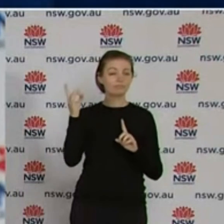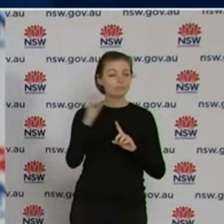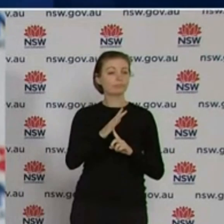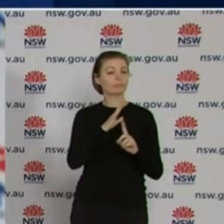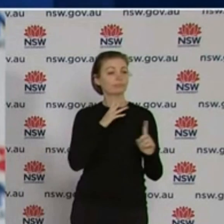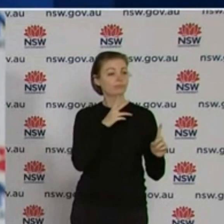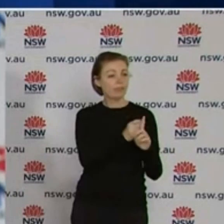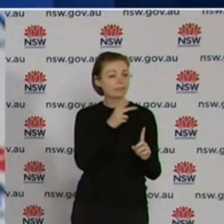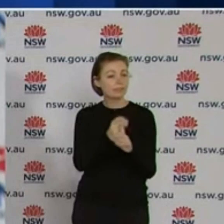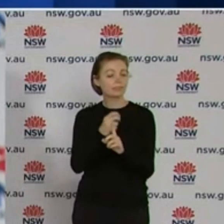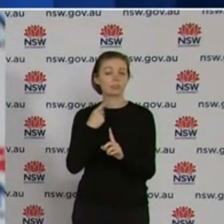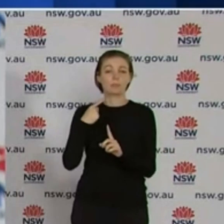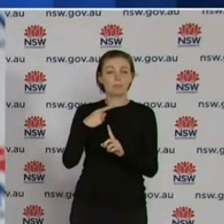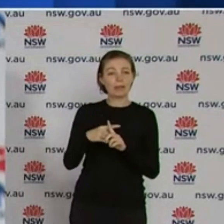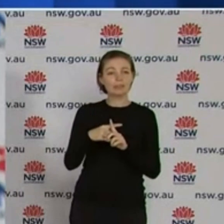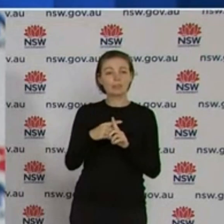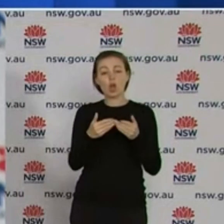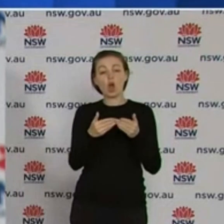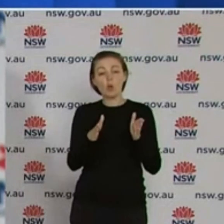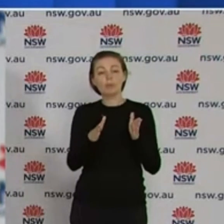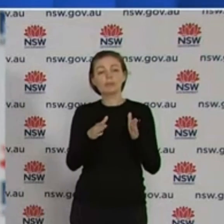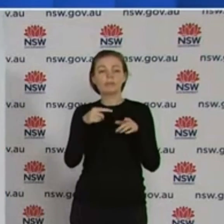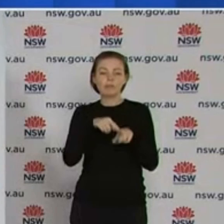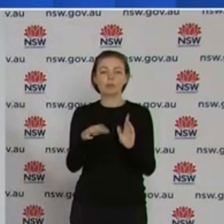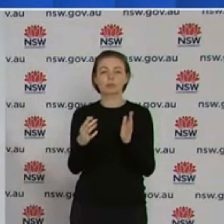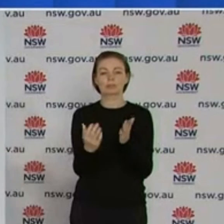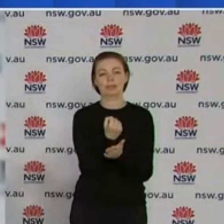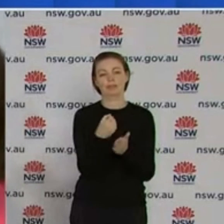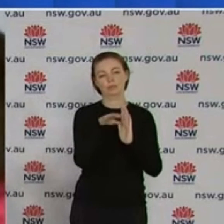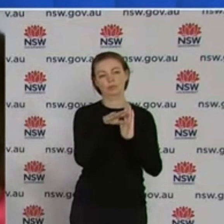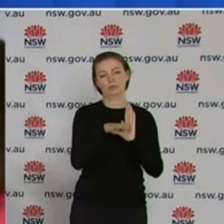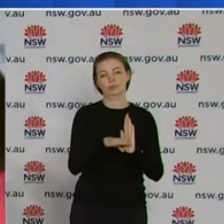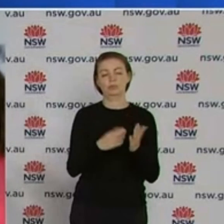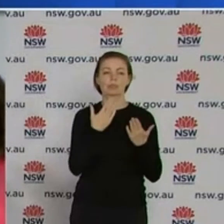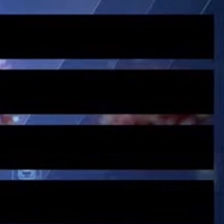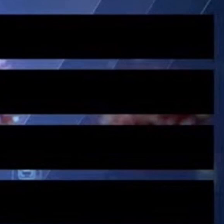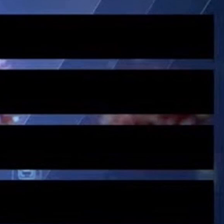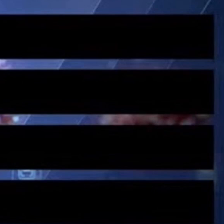up safely is really, really important. Last question. That's it. Great. Thanks, everybody.